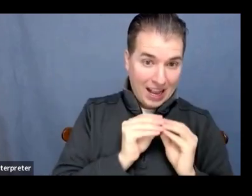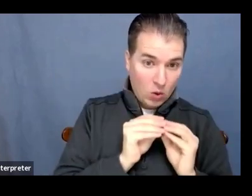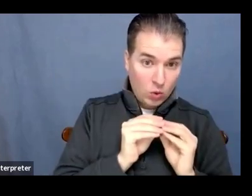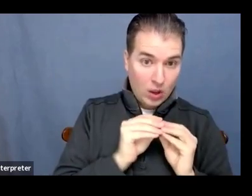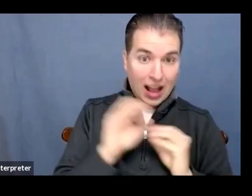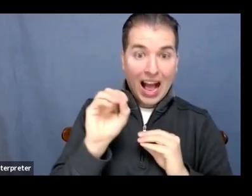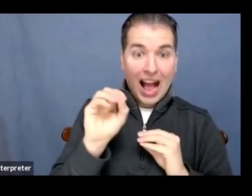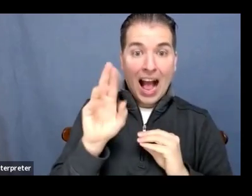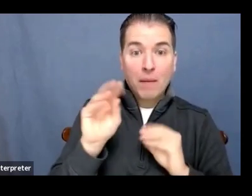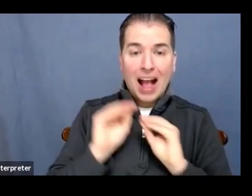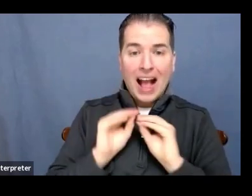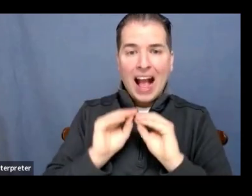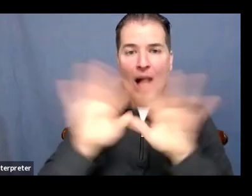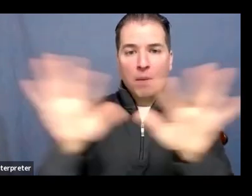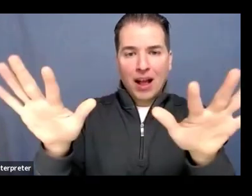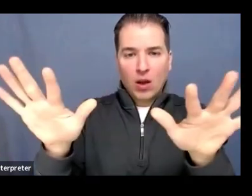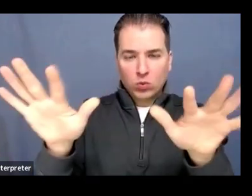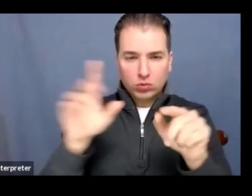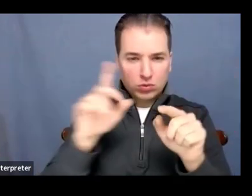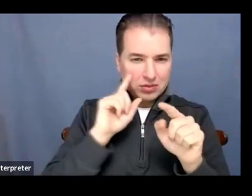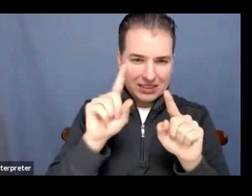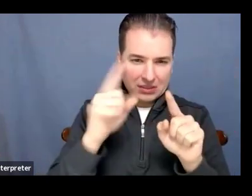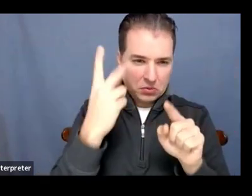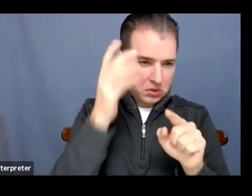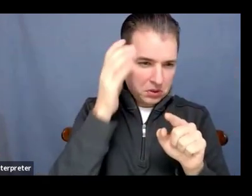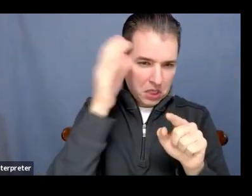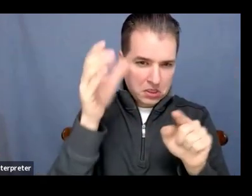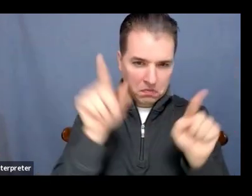customers and replace those